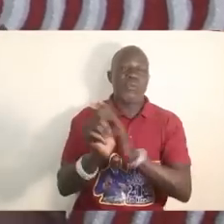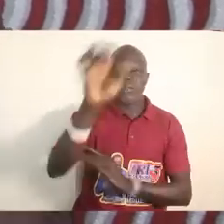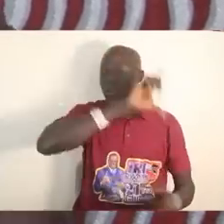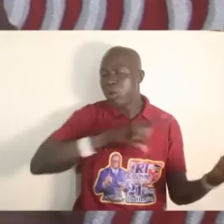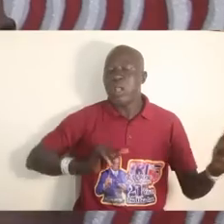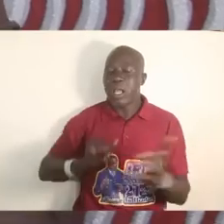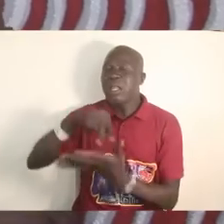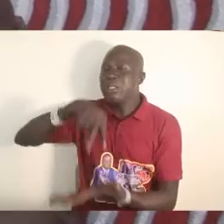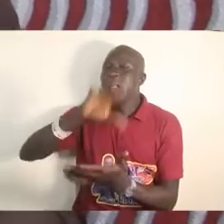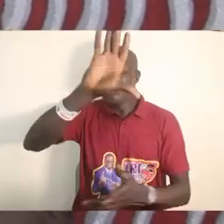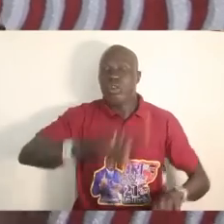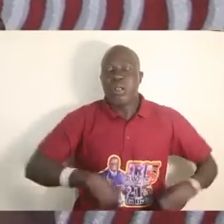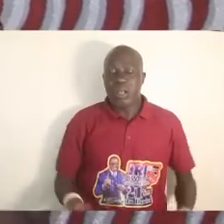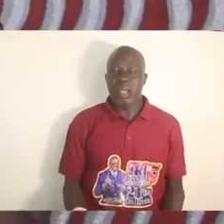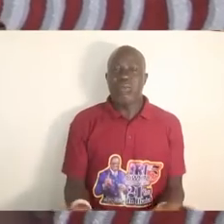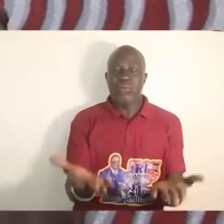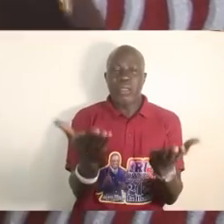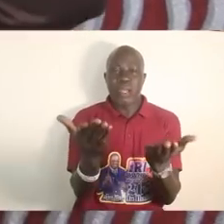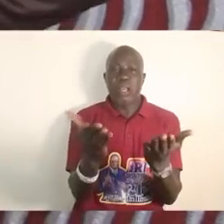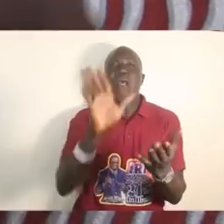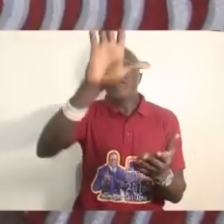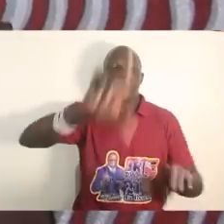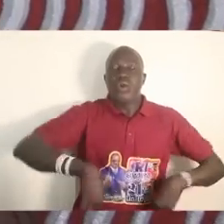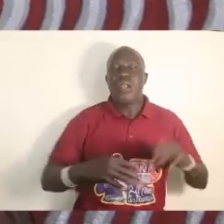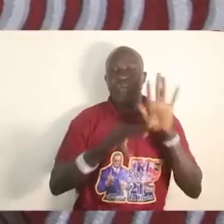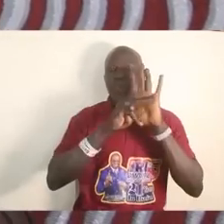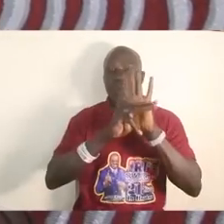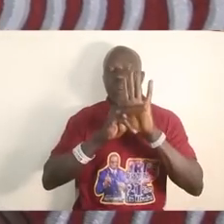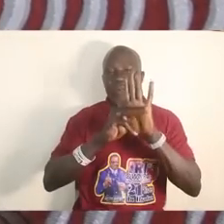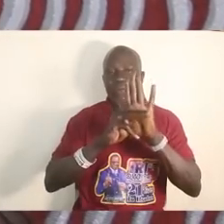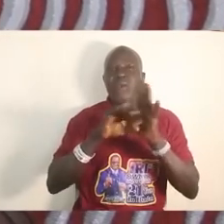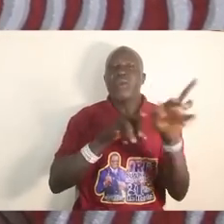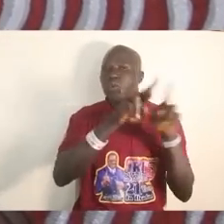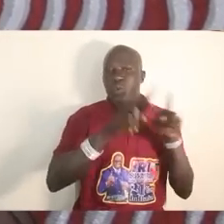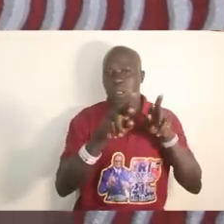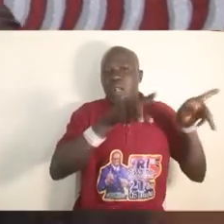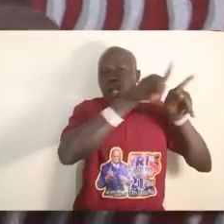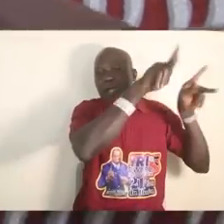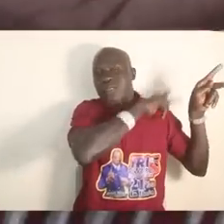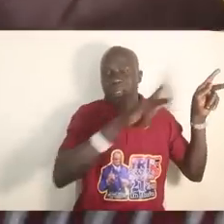Because the Lord sent me a special. I want to deliver the message. Before the Lord, I hear the antidote. Amen. I hear the for. Amen. Why does she